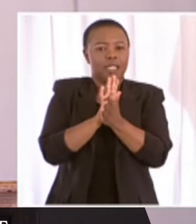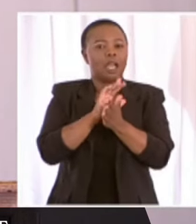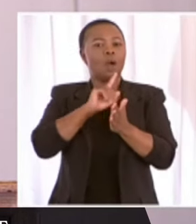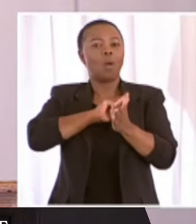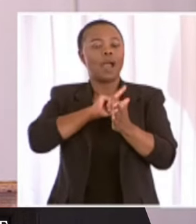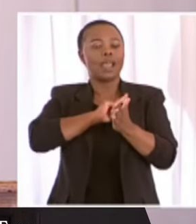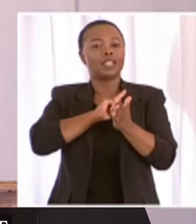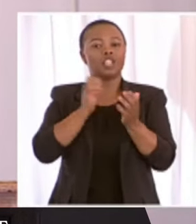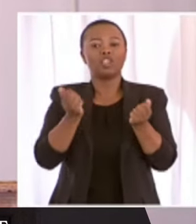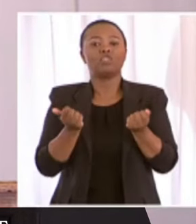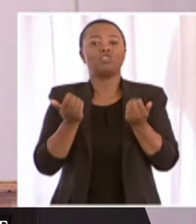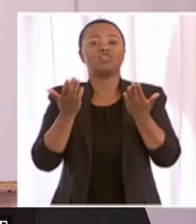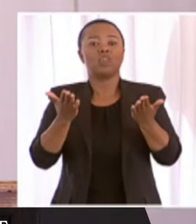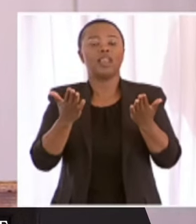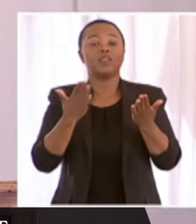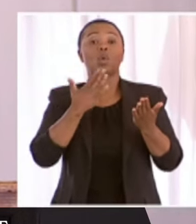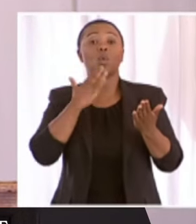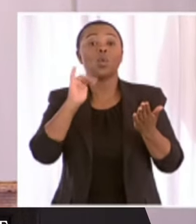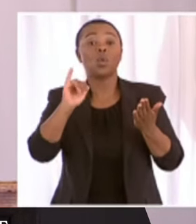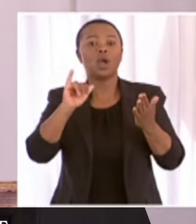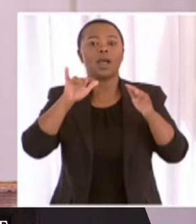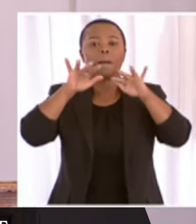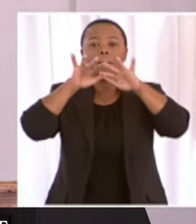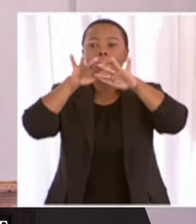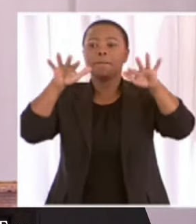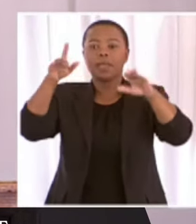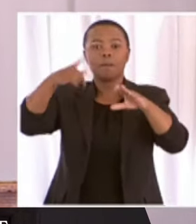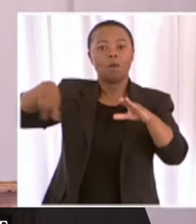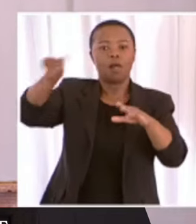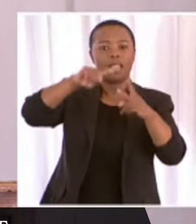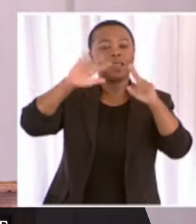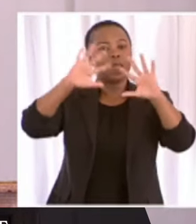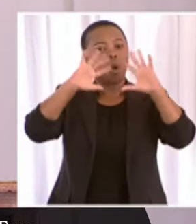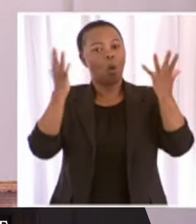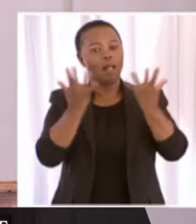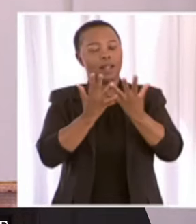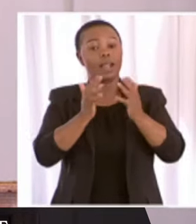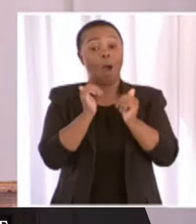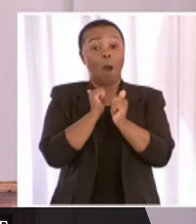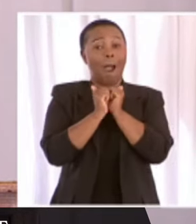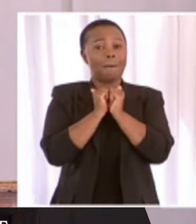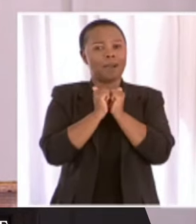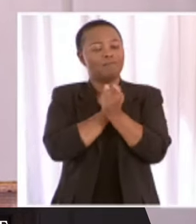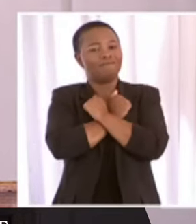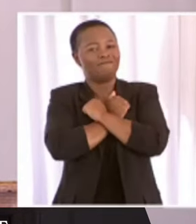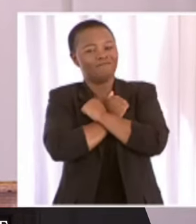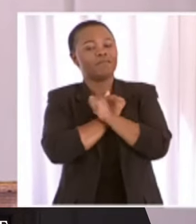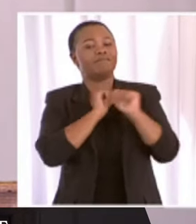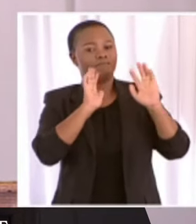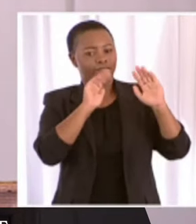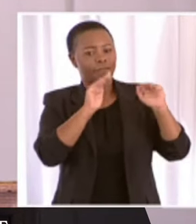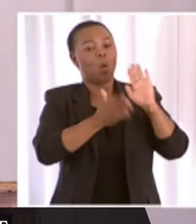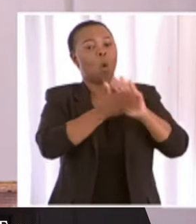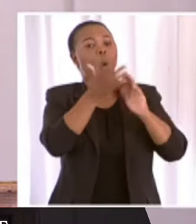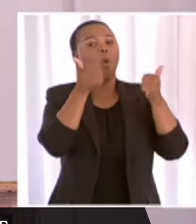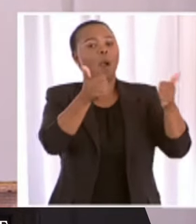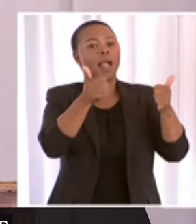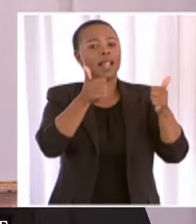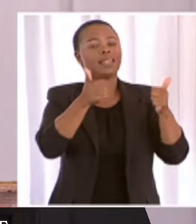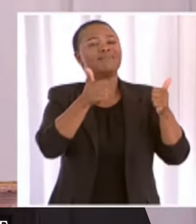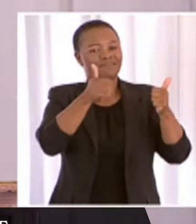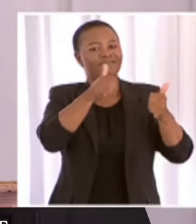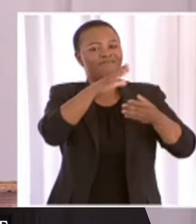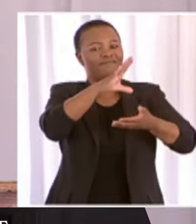our people and the world. Go well, our beloved brother, even though you are leaving us with a huge